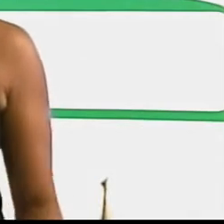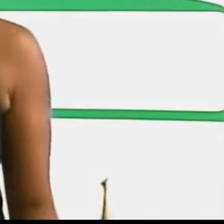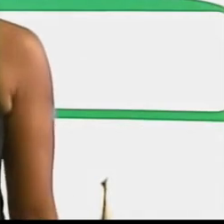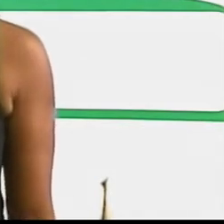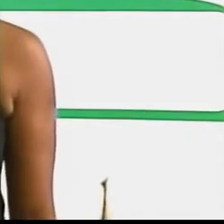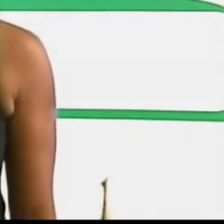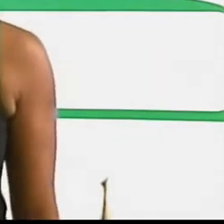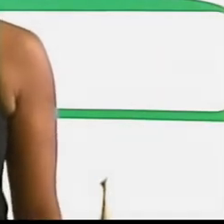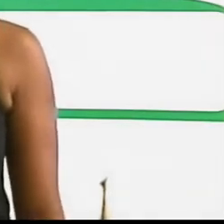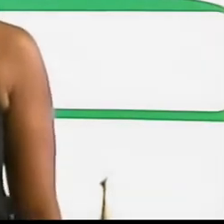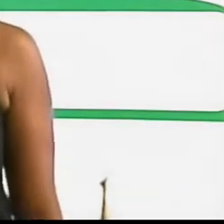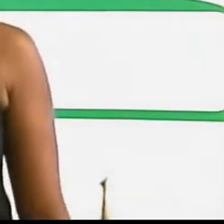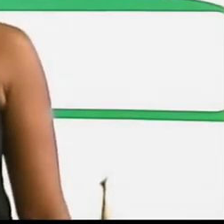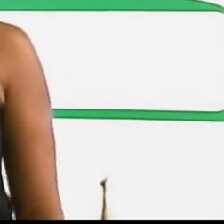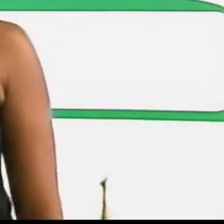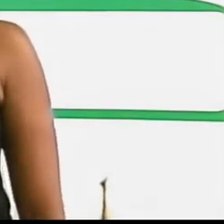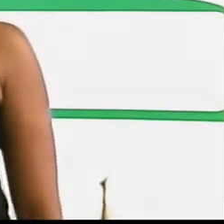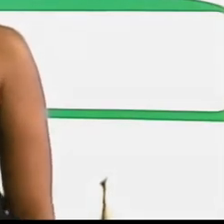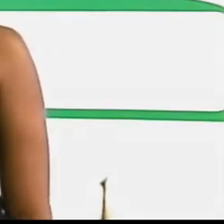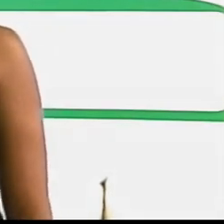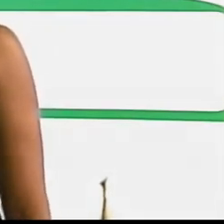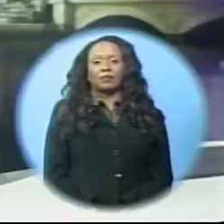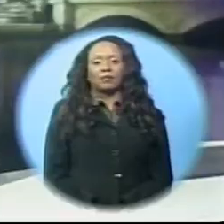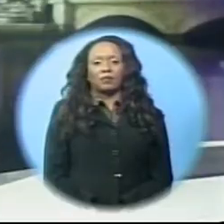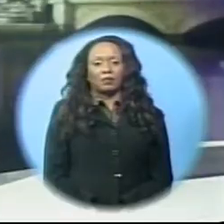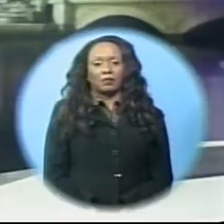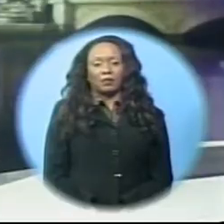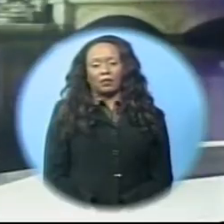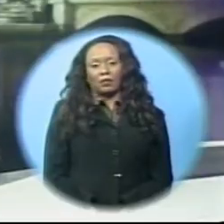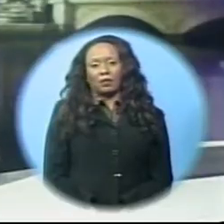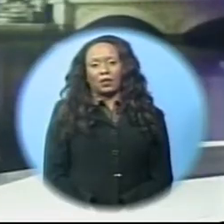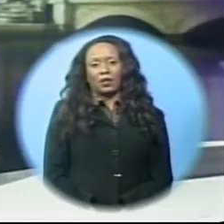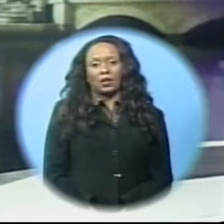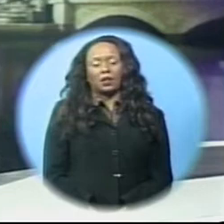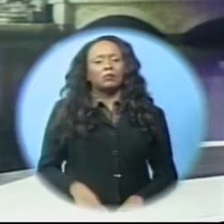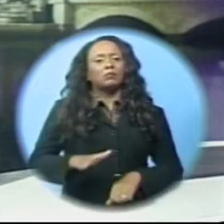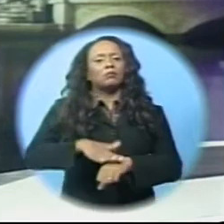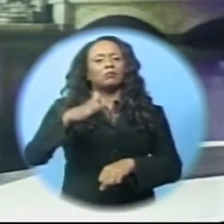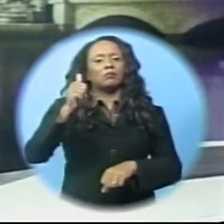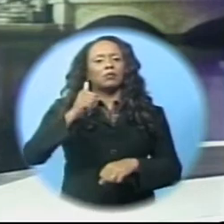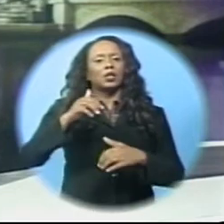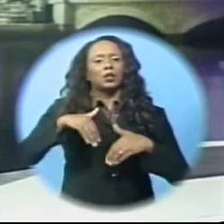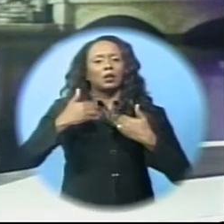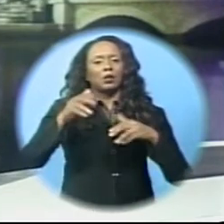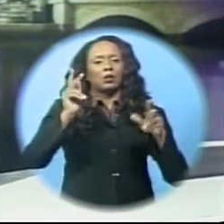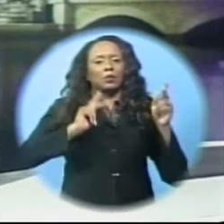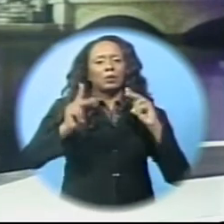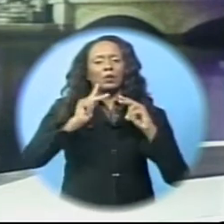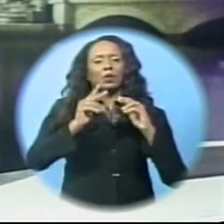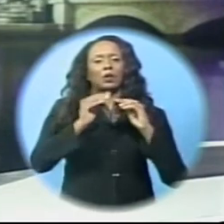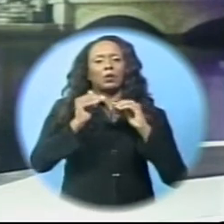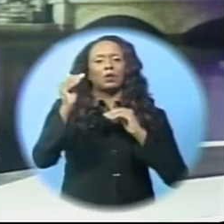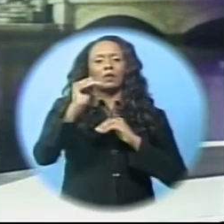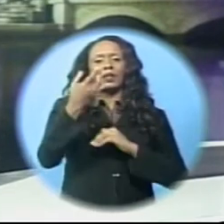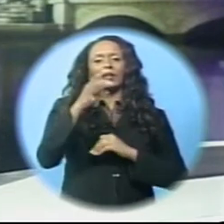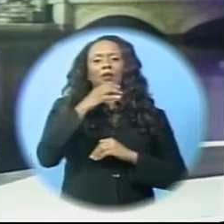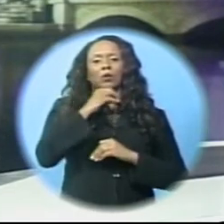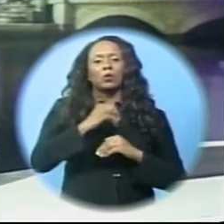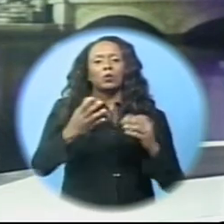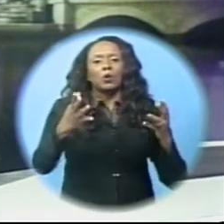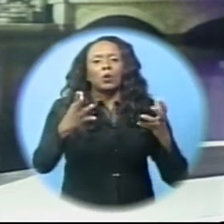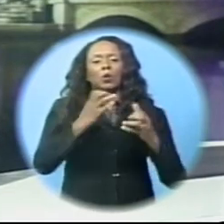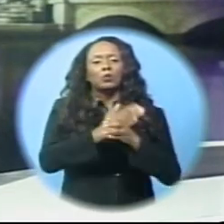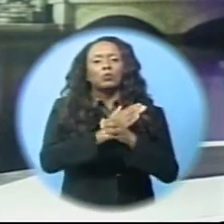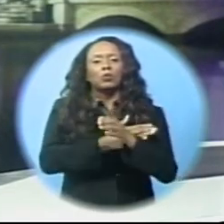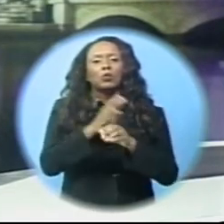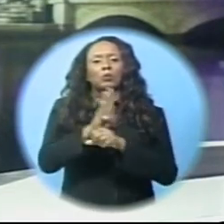I take it in piece by piece. Well, there has been a call for young entrepreneurs over 18 seeking to boost their businesses